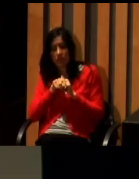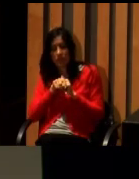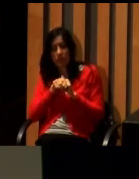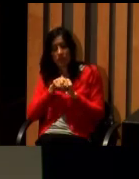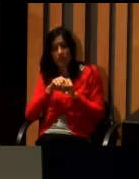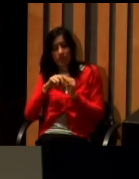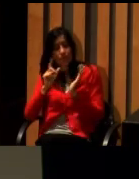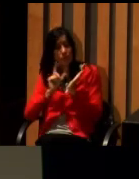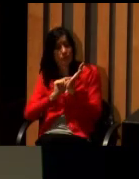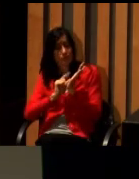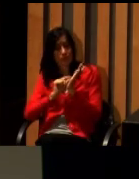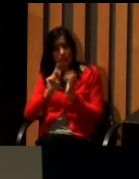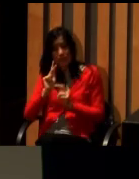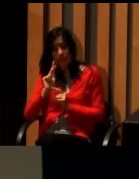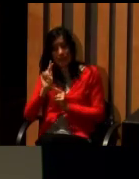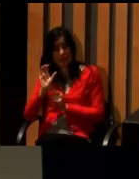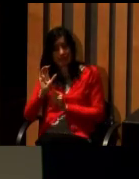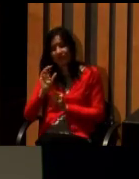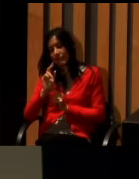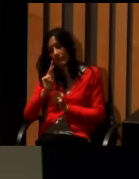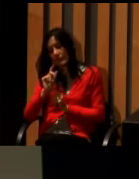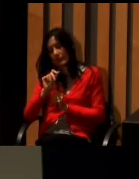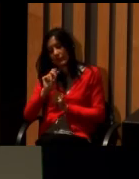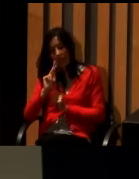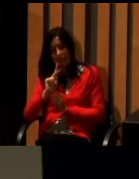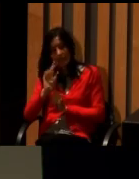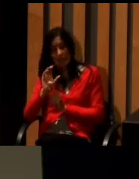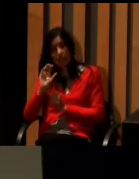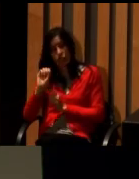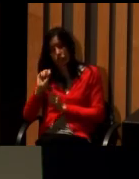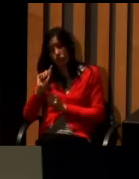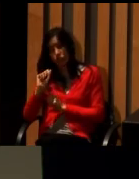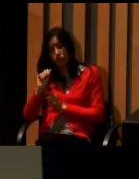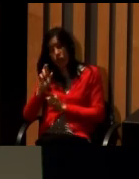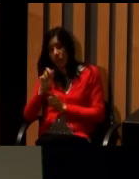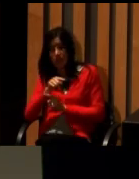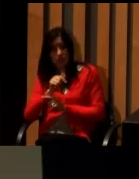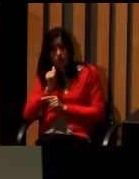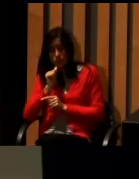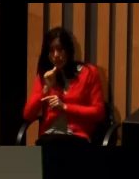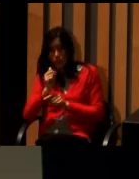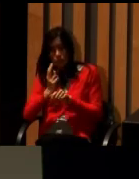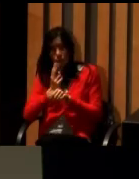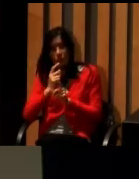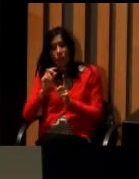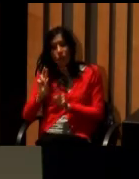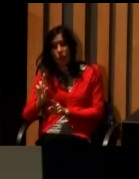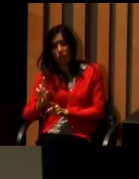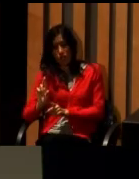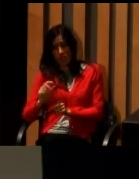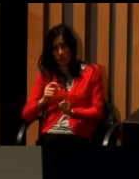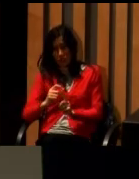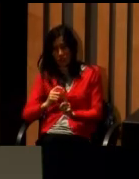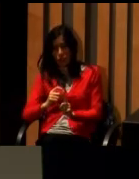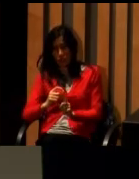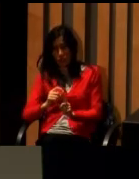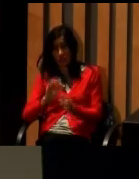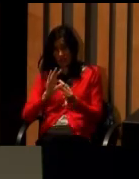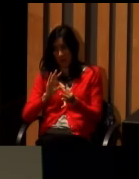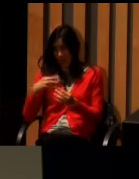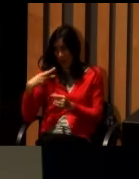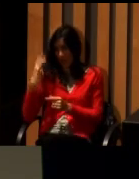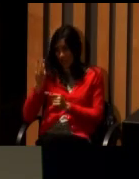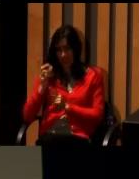Star. You may be aware of, does not use the R word in their newspaper reporting about the Washington NFL